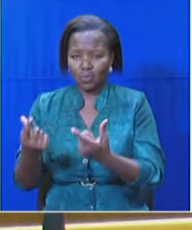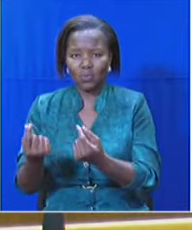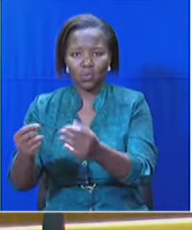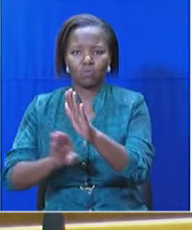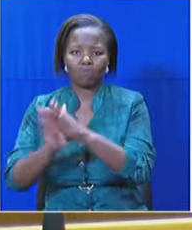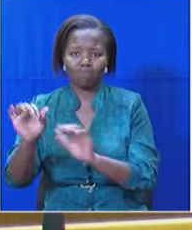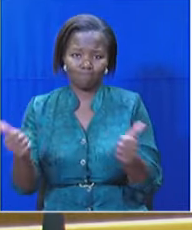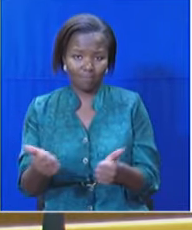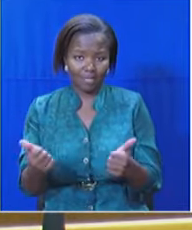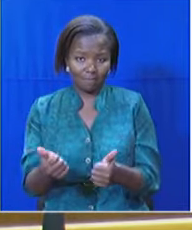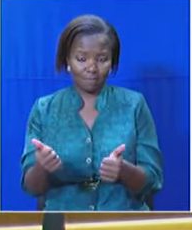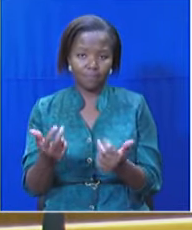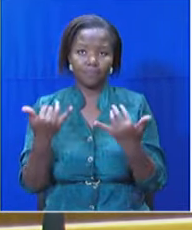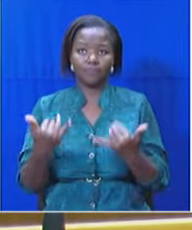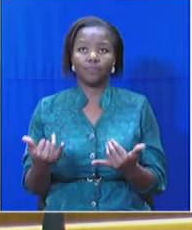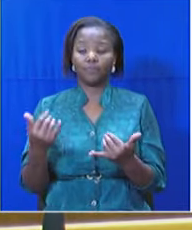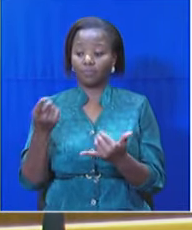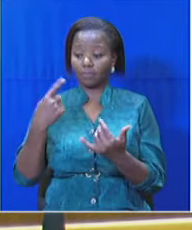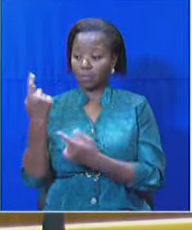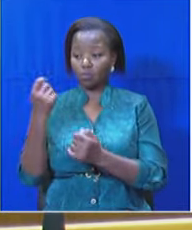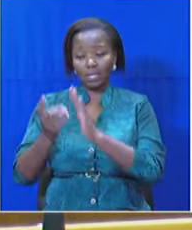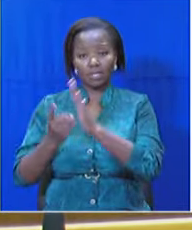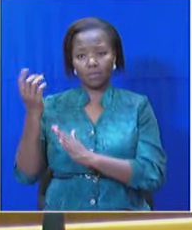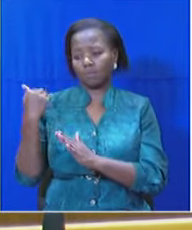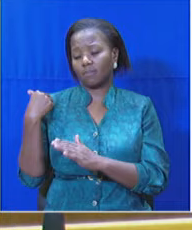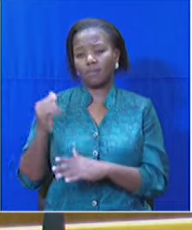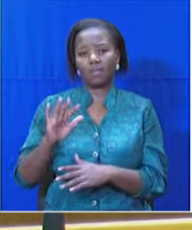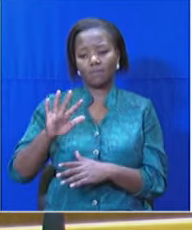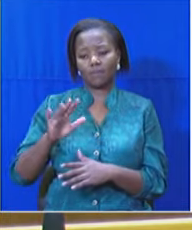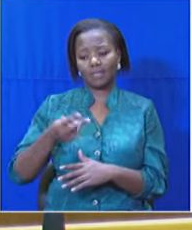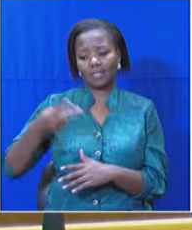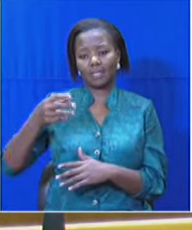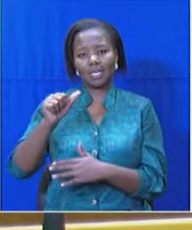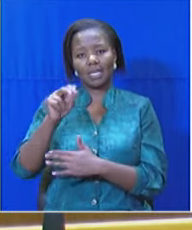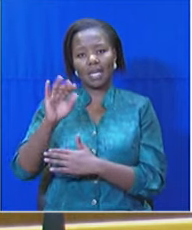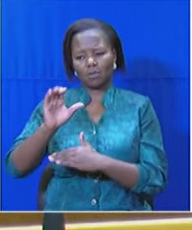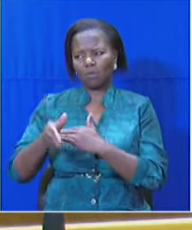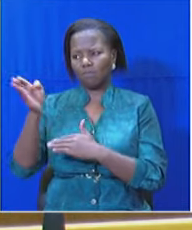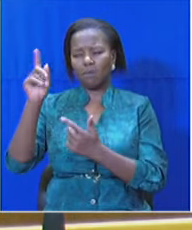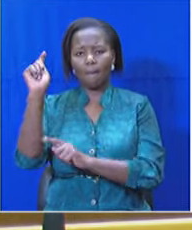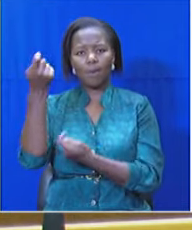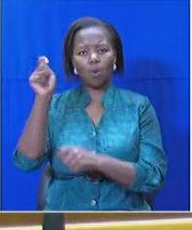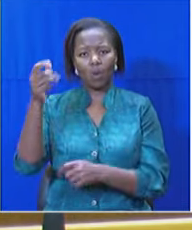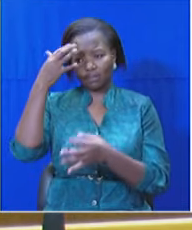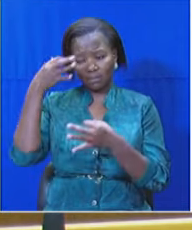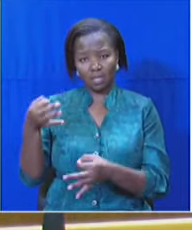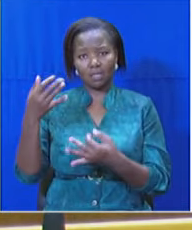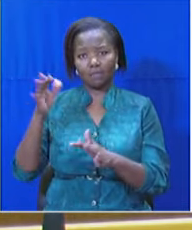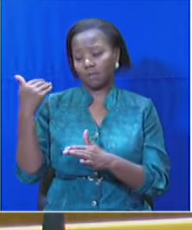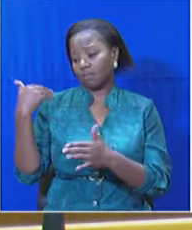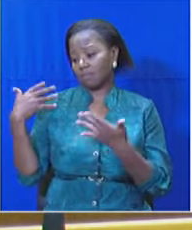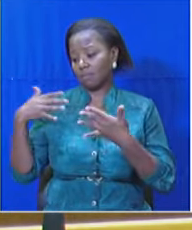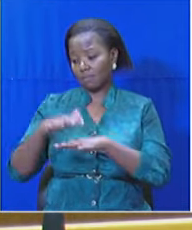Rural Development Program, as resolved by the 52nd Conference of the ANC held in Polokwane, was implemented since